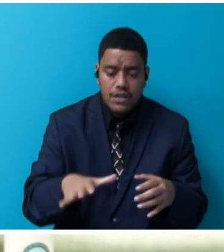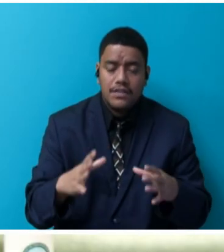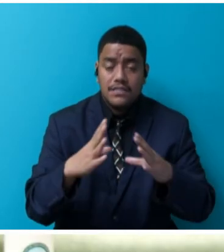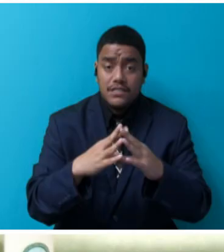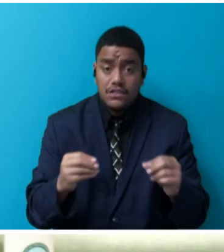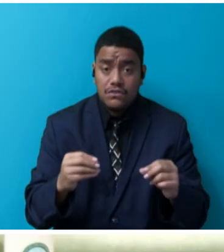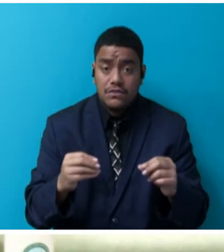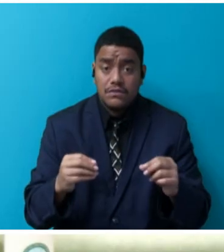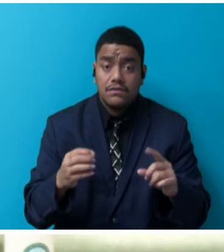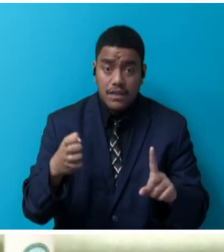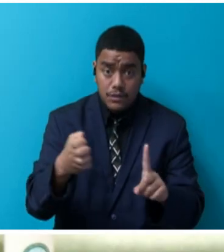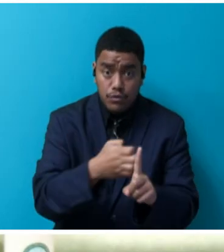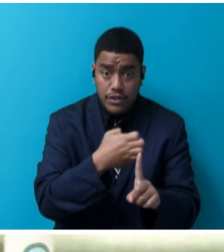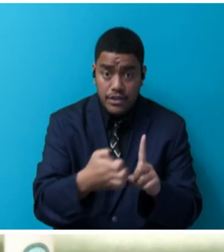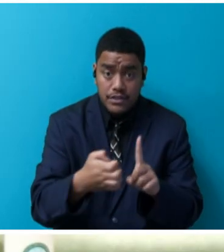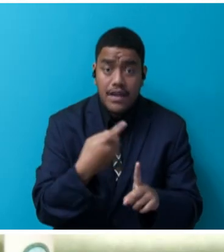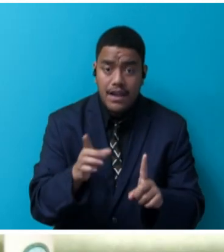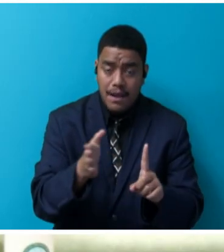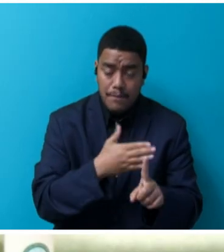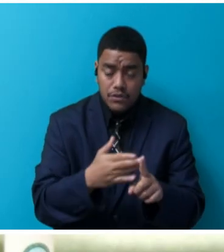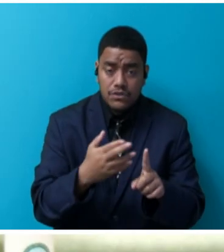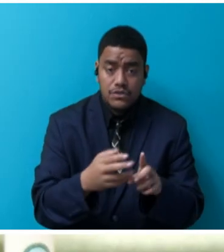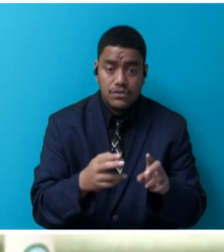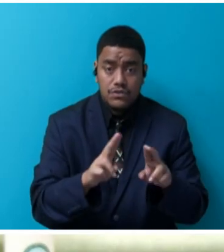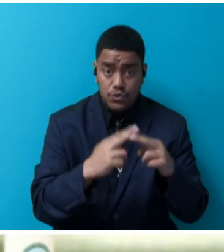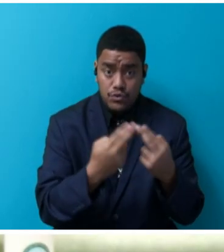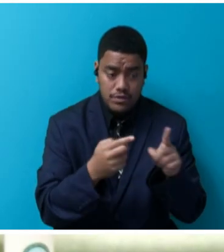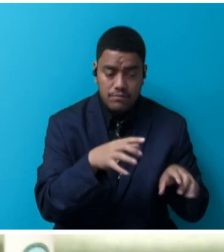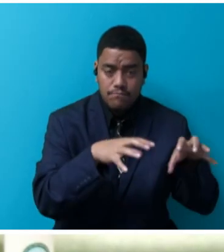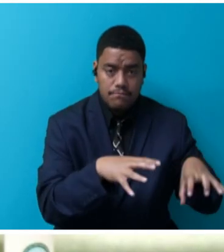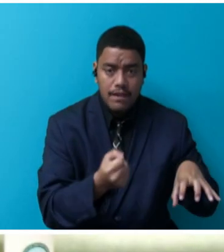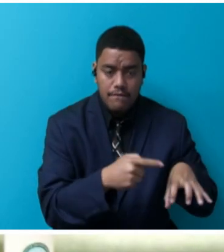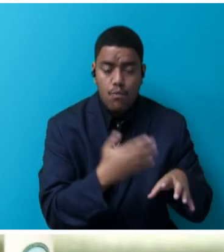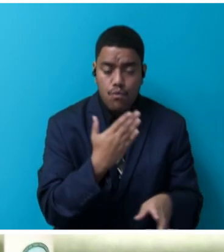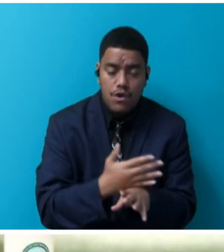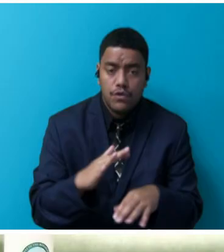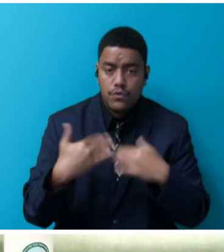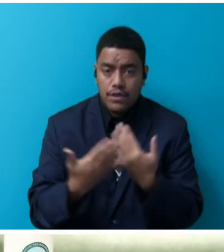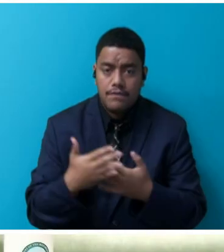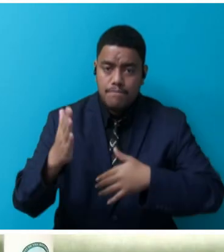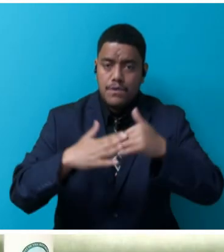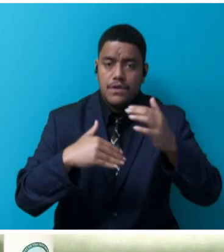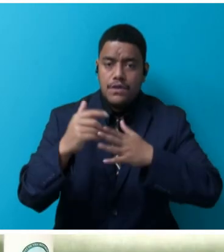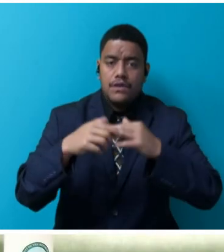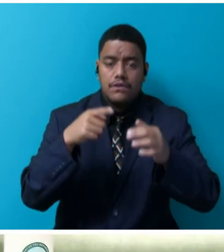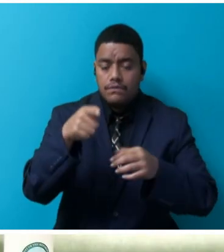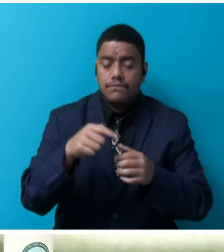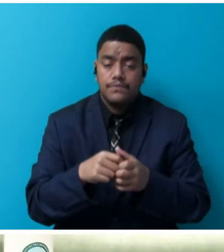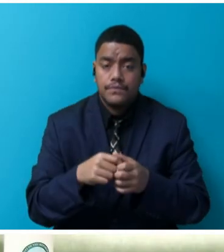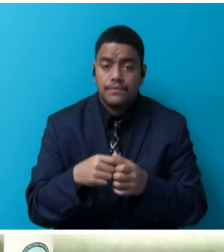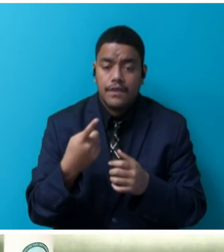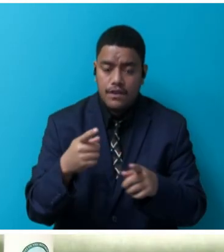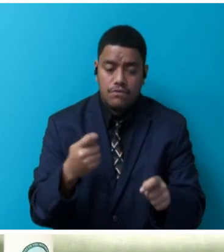exploitation and abuse unit, and we are working together to build the necessary capacity and